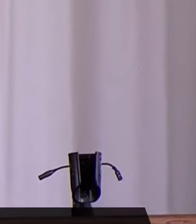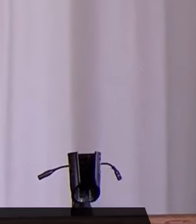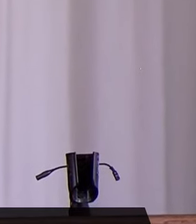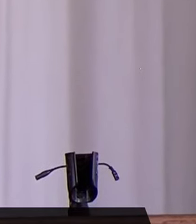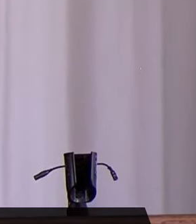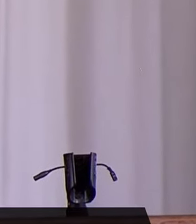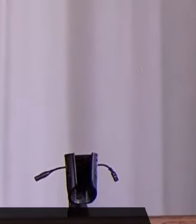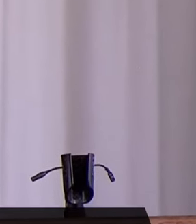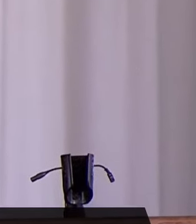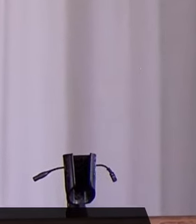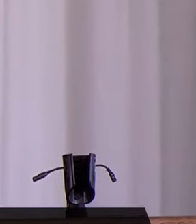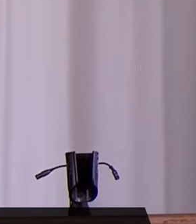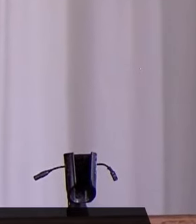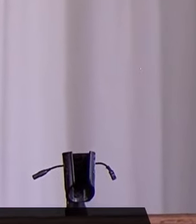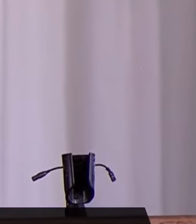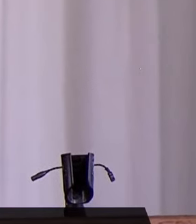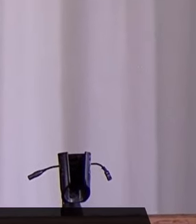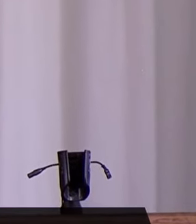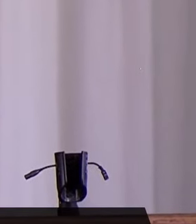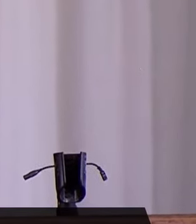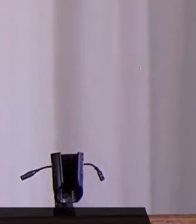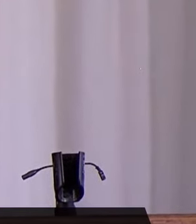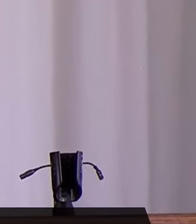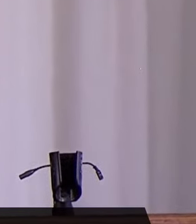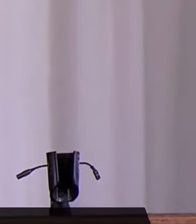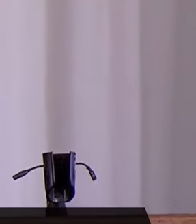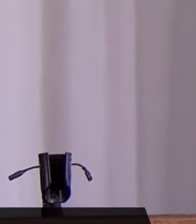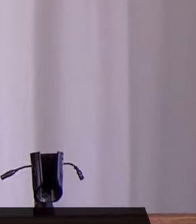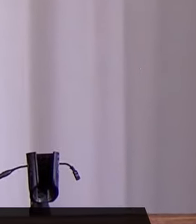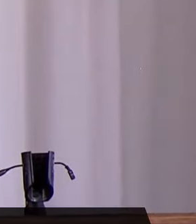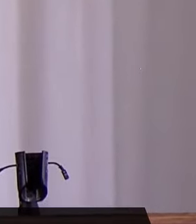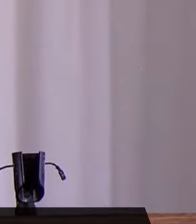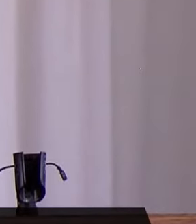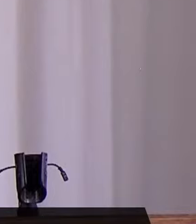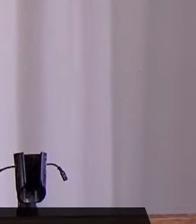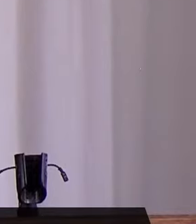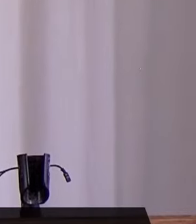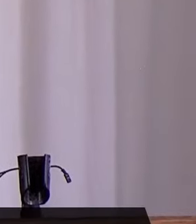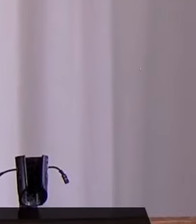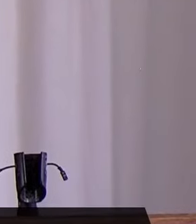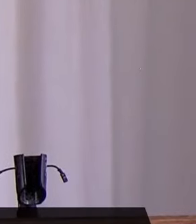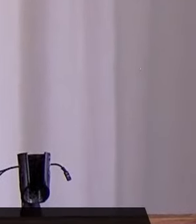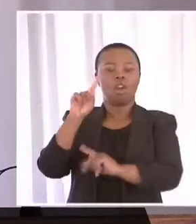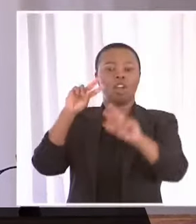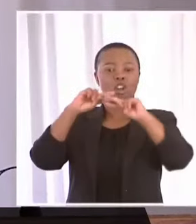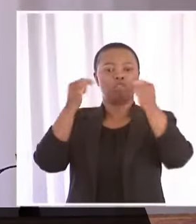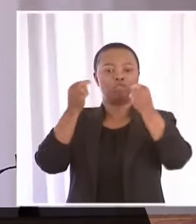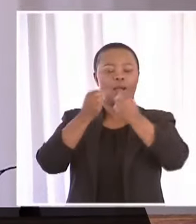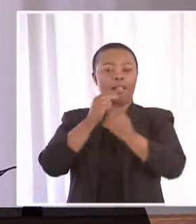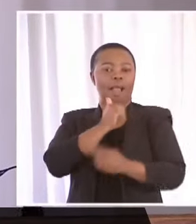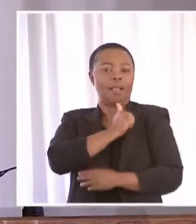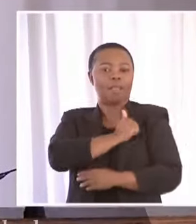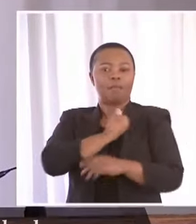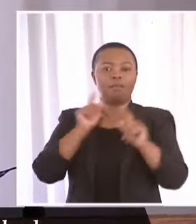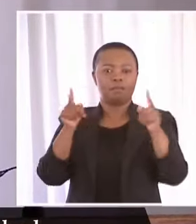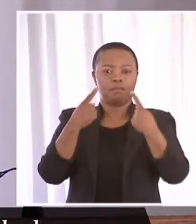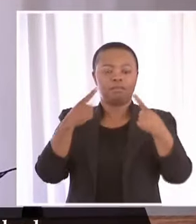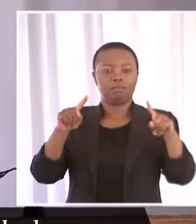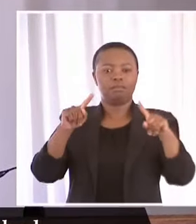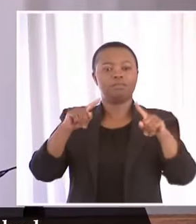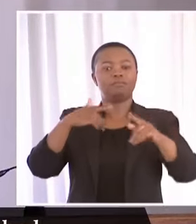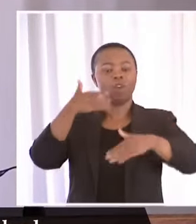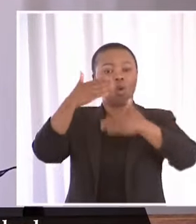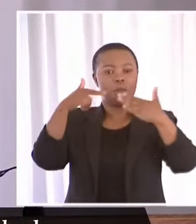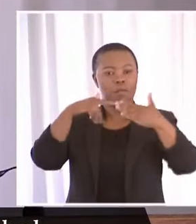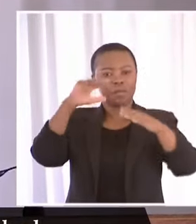requested to salute during the playing of the national anthem. And that concludes the official